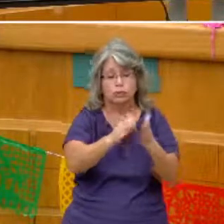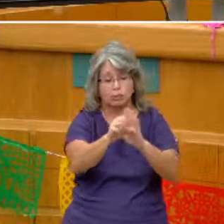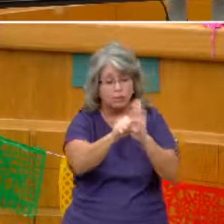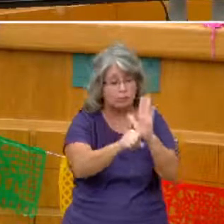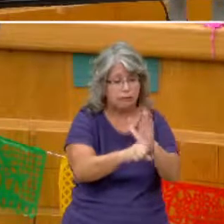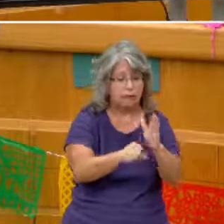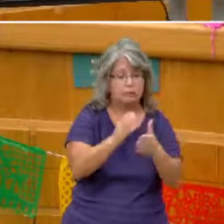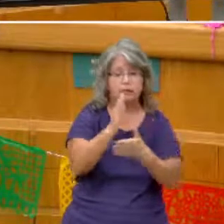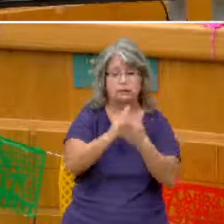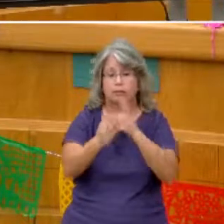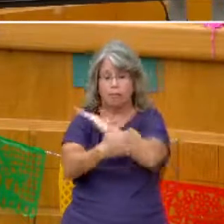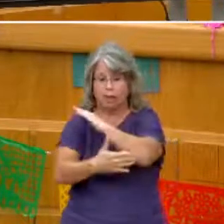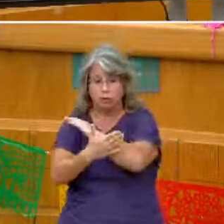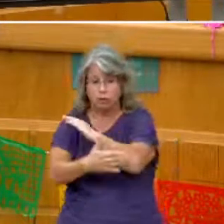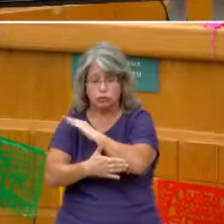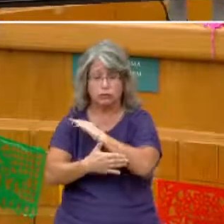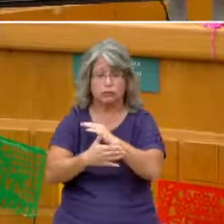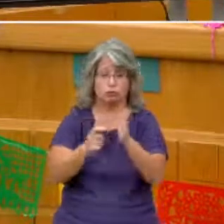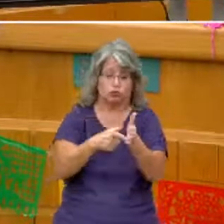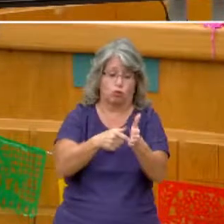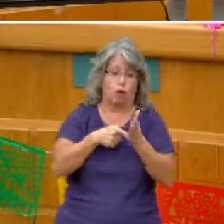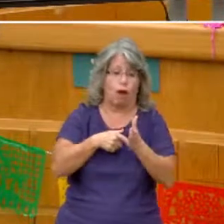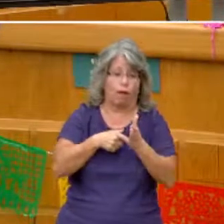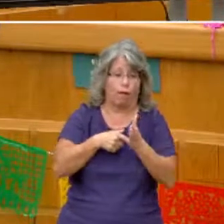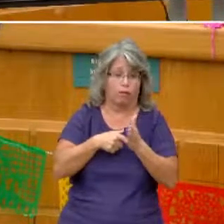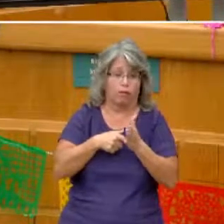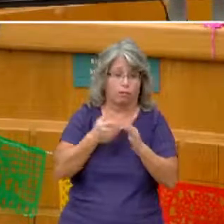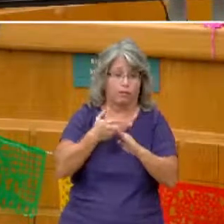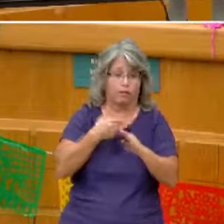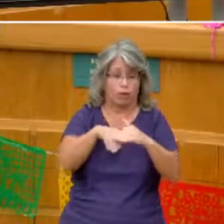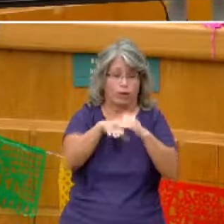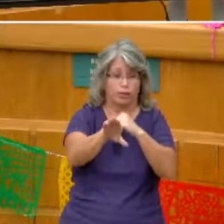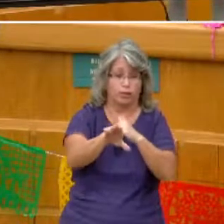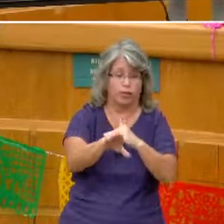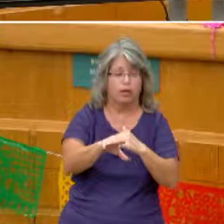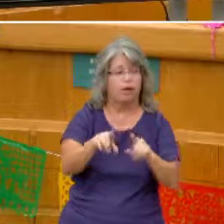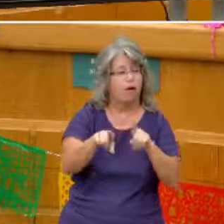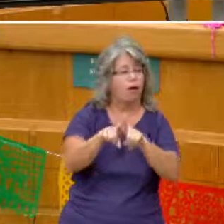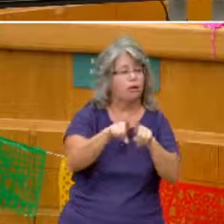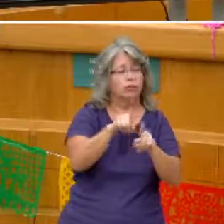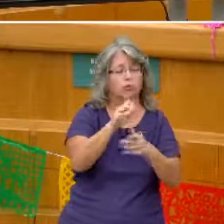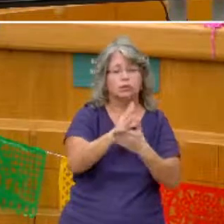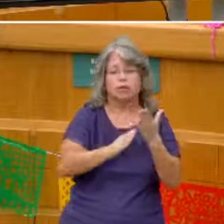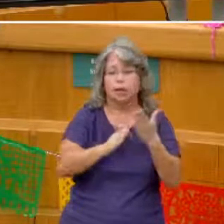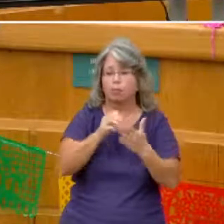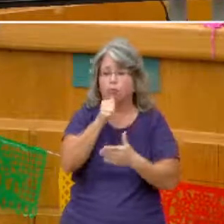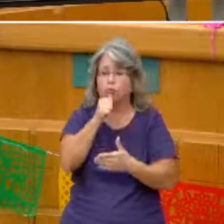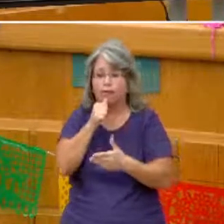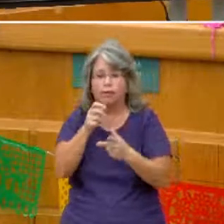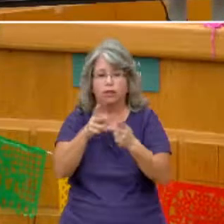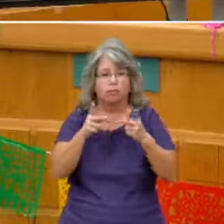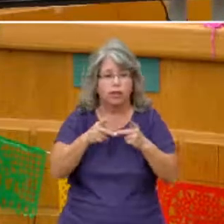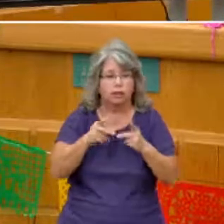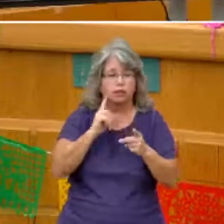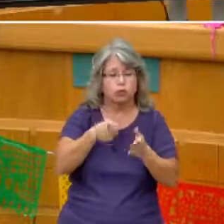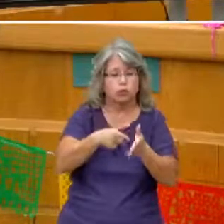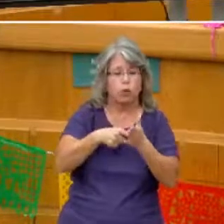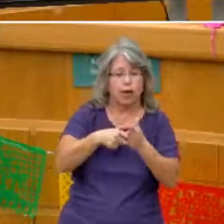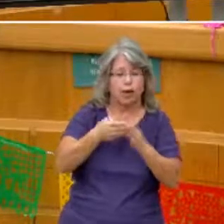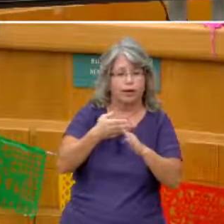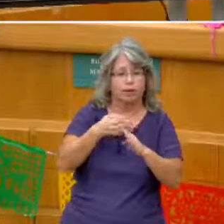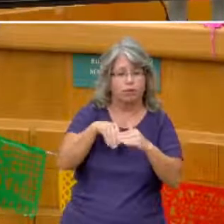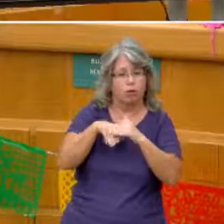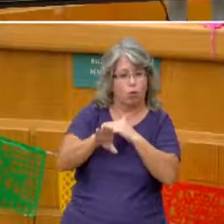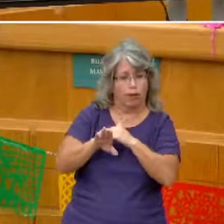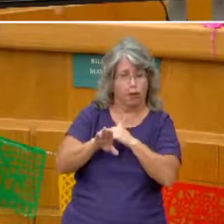and for access to these private venues which require them. We will continue to support testing for the foreseeable future for